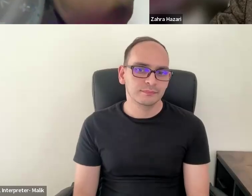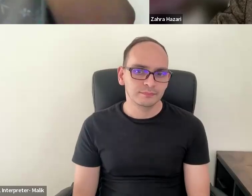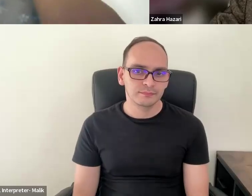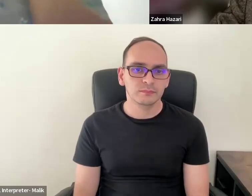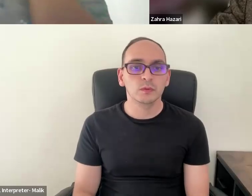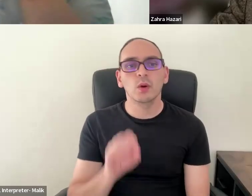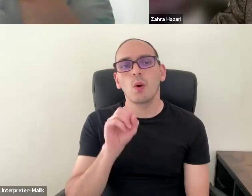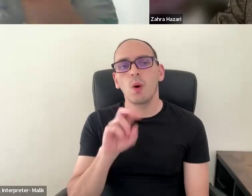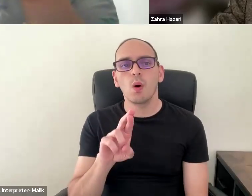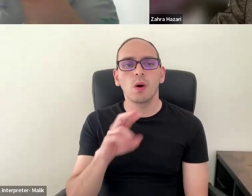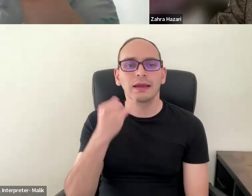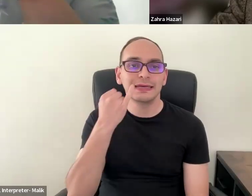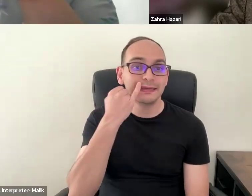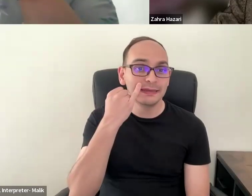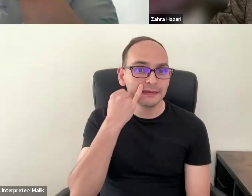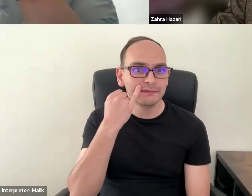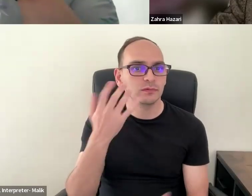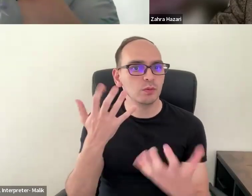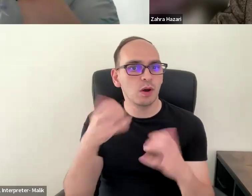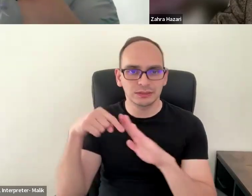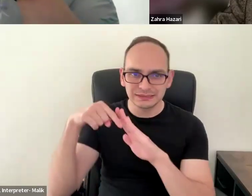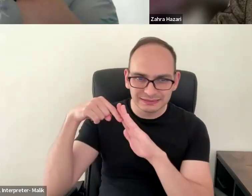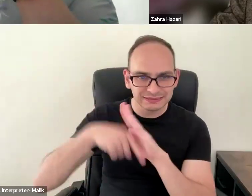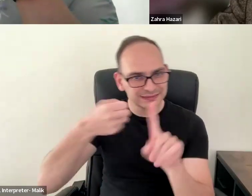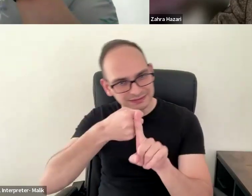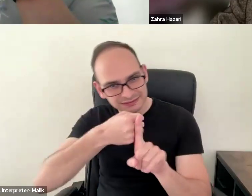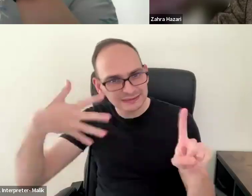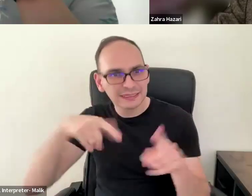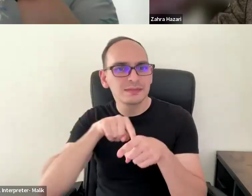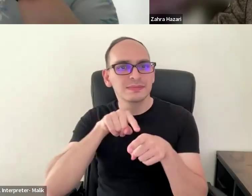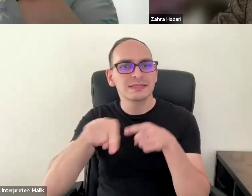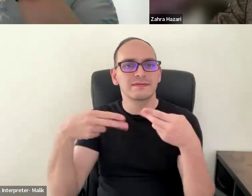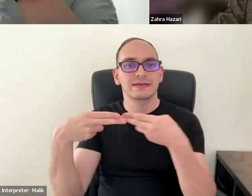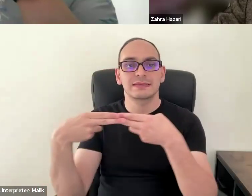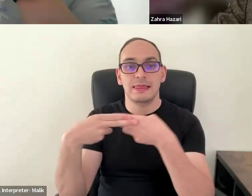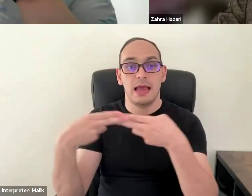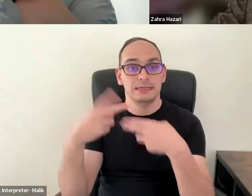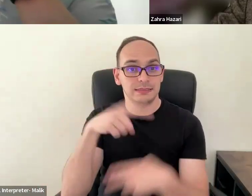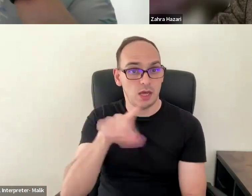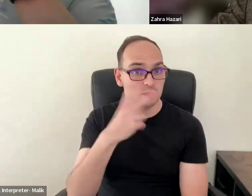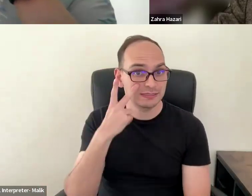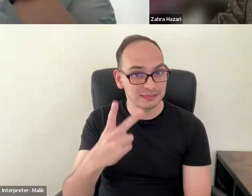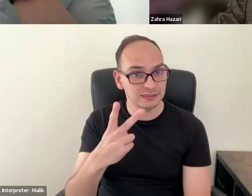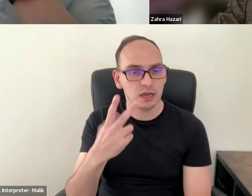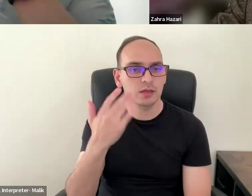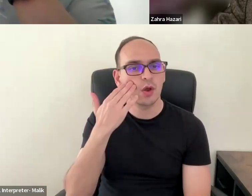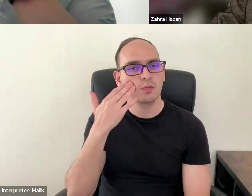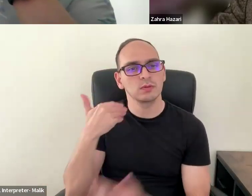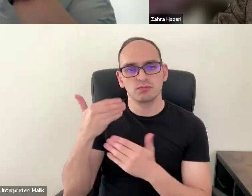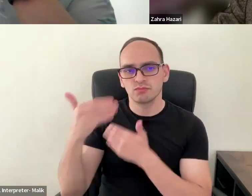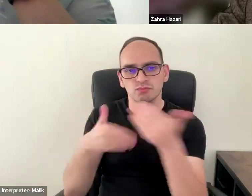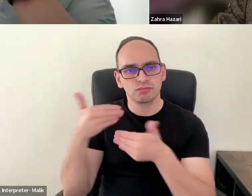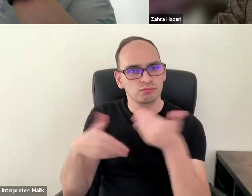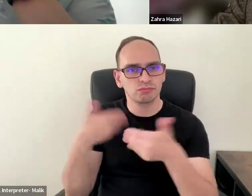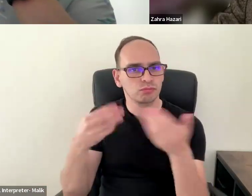Or if anyone wants to delve in deeper into some of the particular slides that you see. So, you know, we did go through a few that were